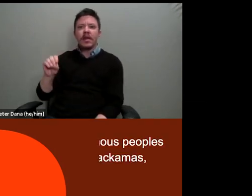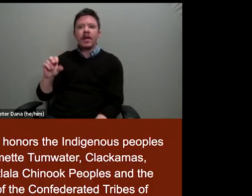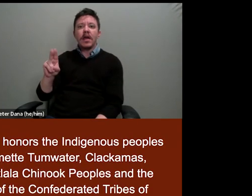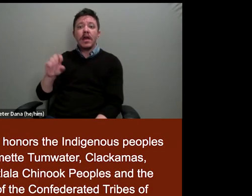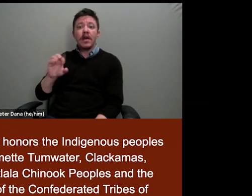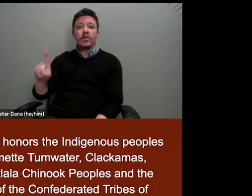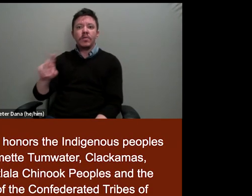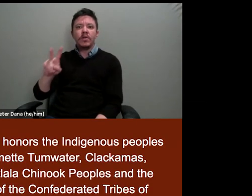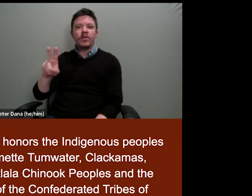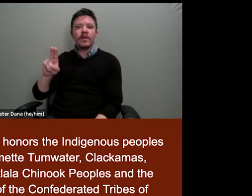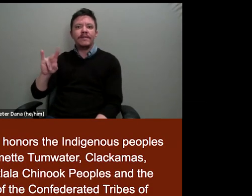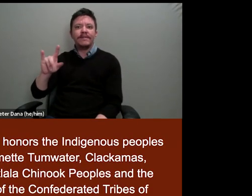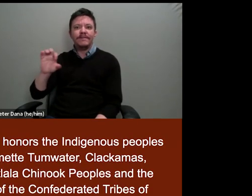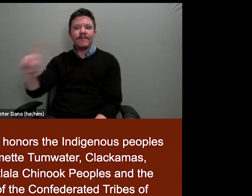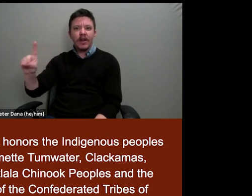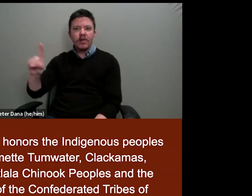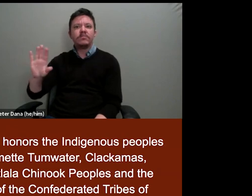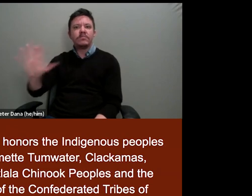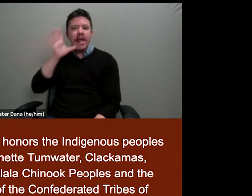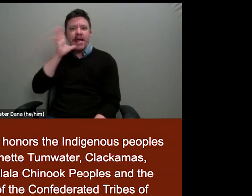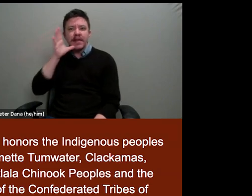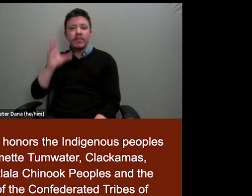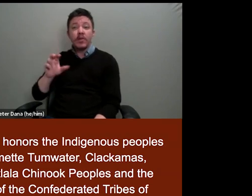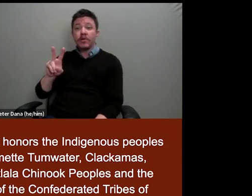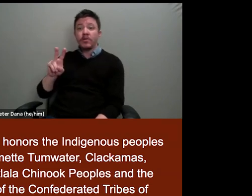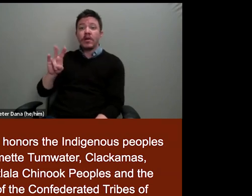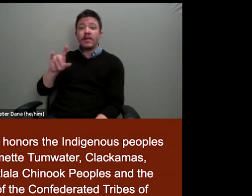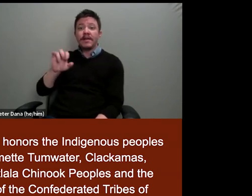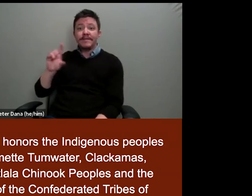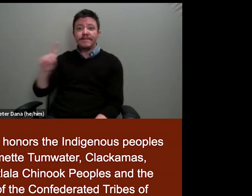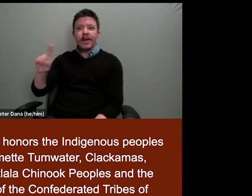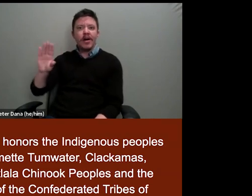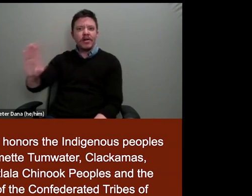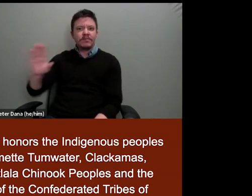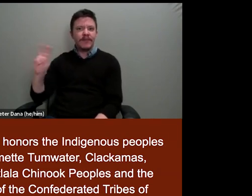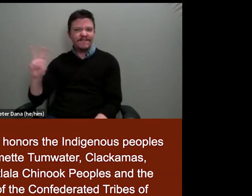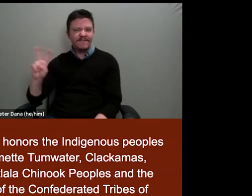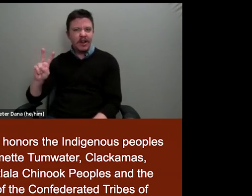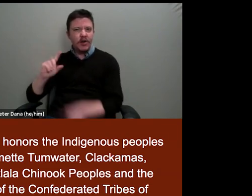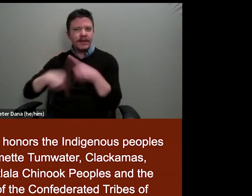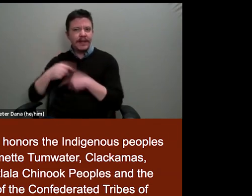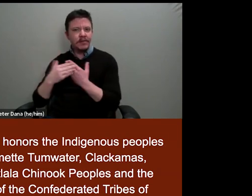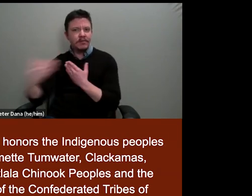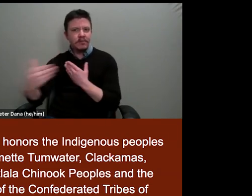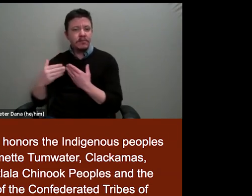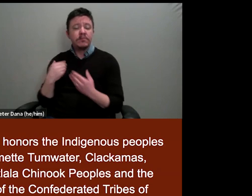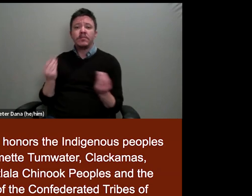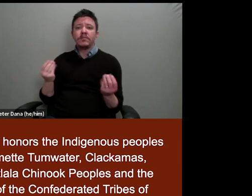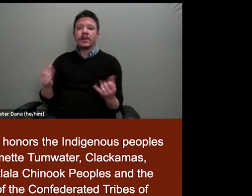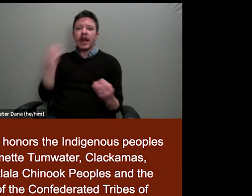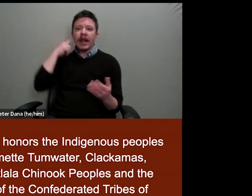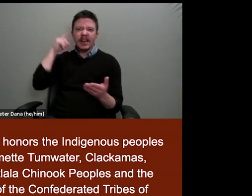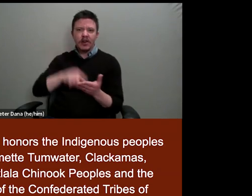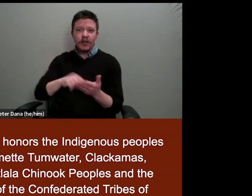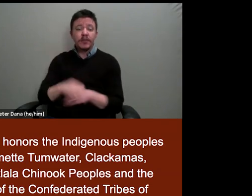We're going to begin the program with a land acknowledgement. The Portland Art Museum recognizes and honors the indigenous